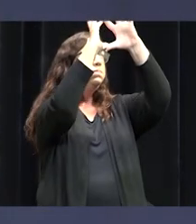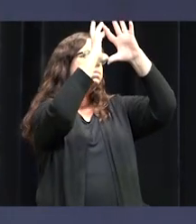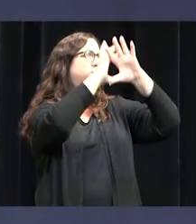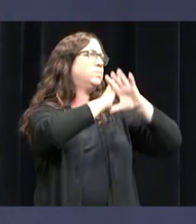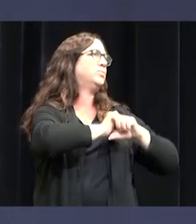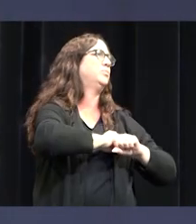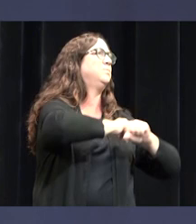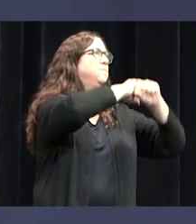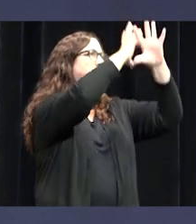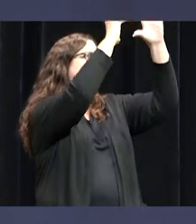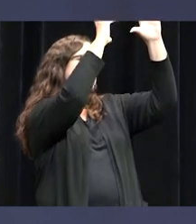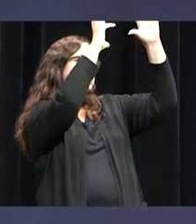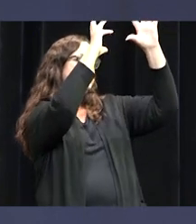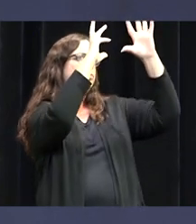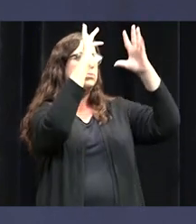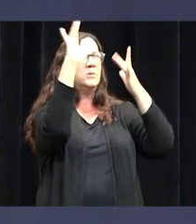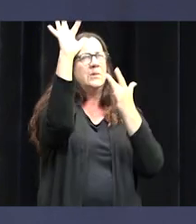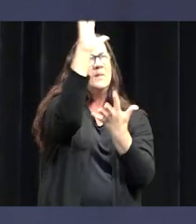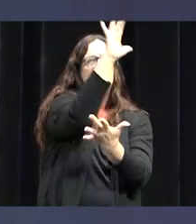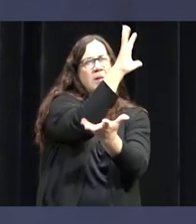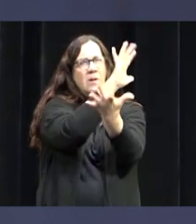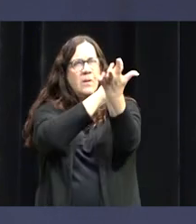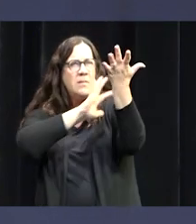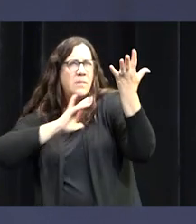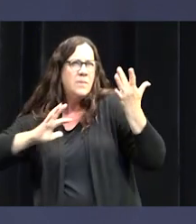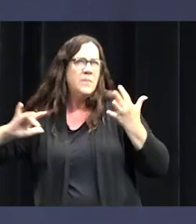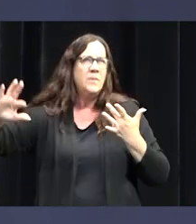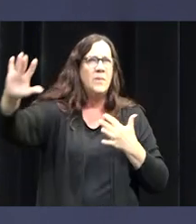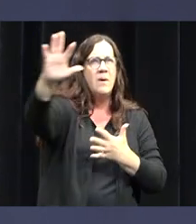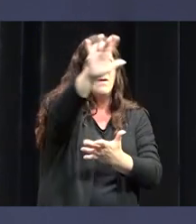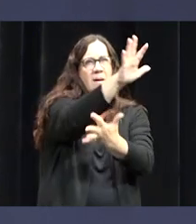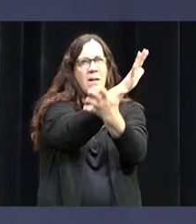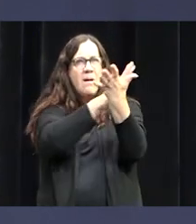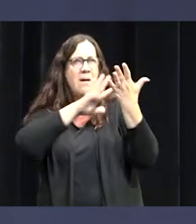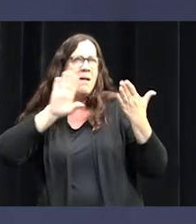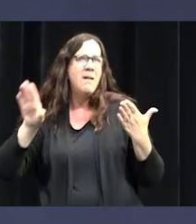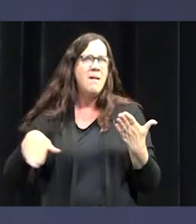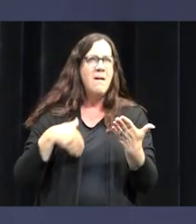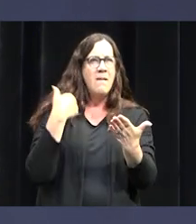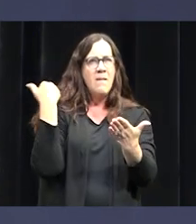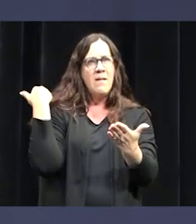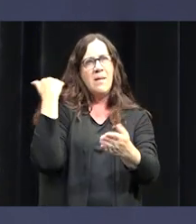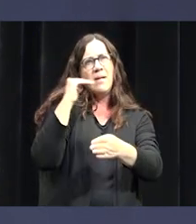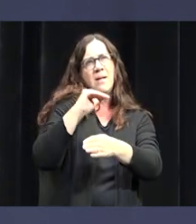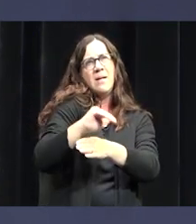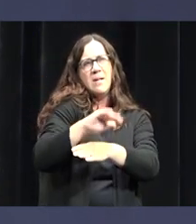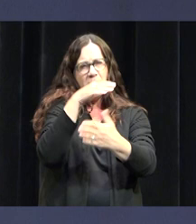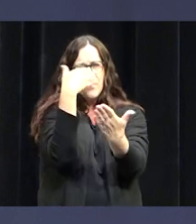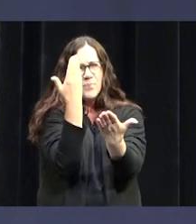bursting in air, gave proof through the